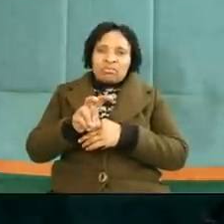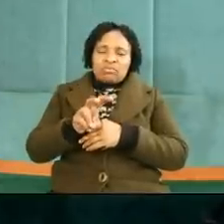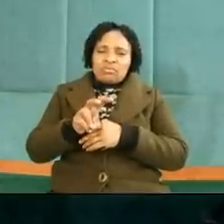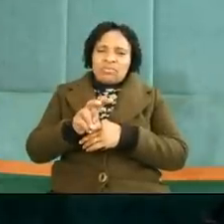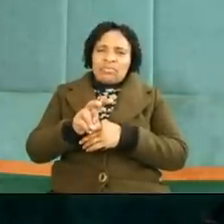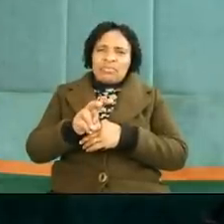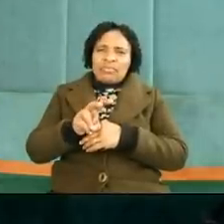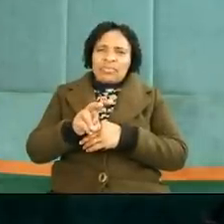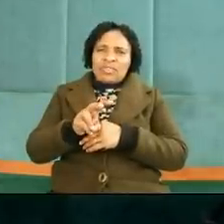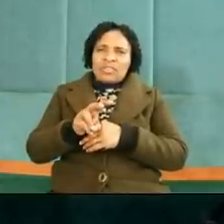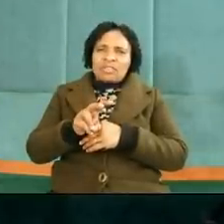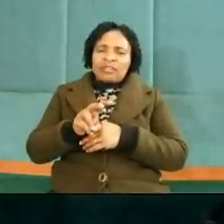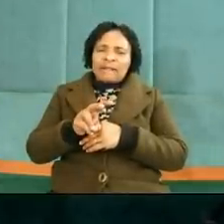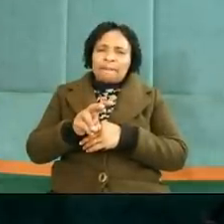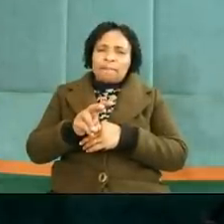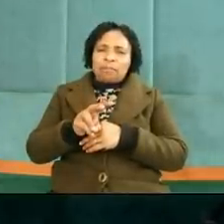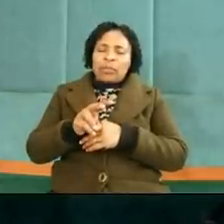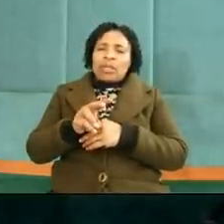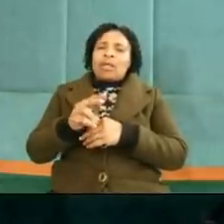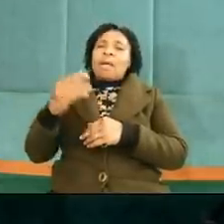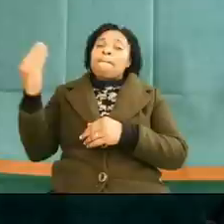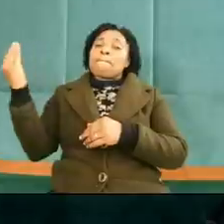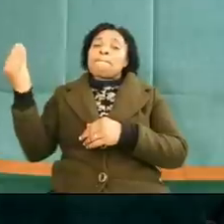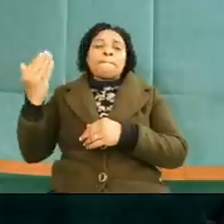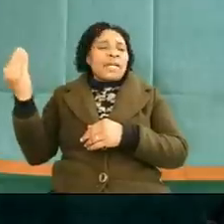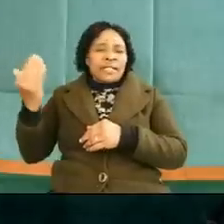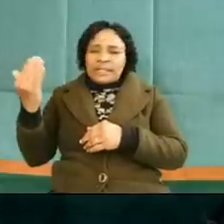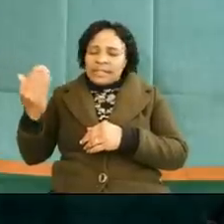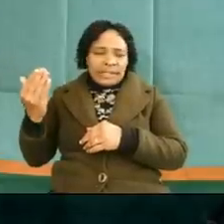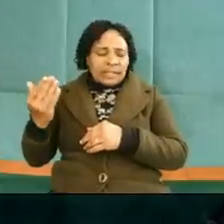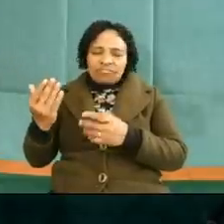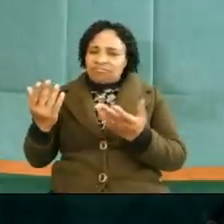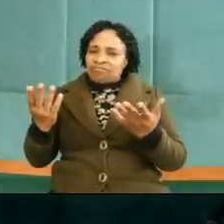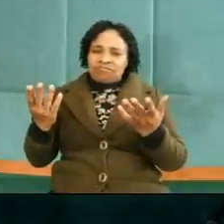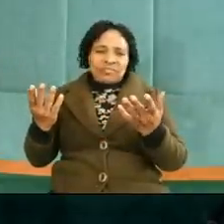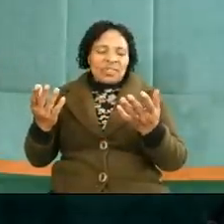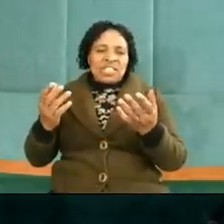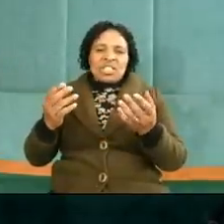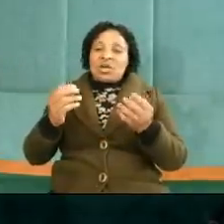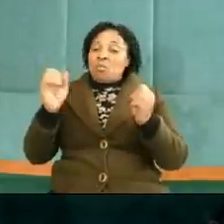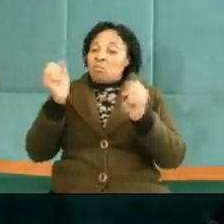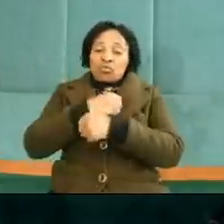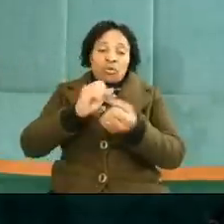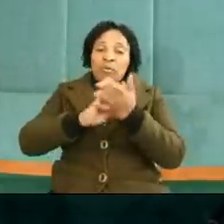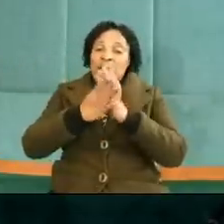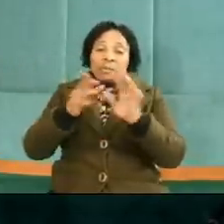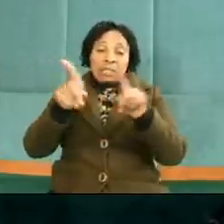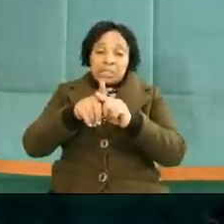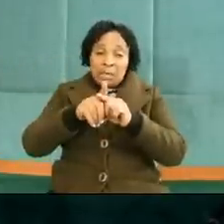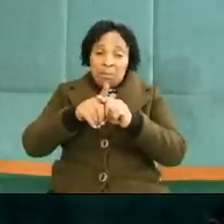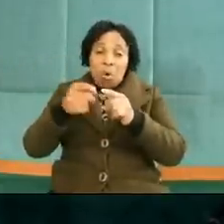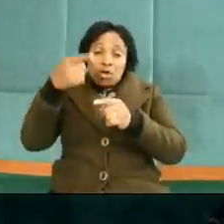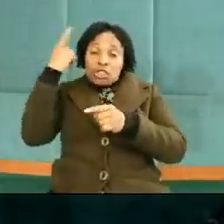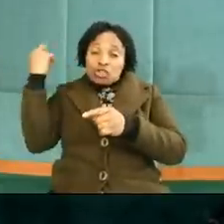The purpose for preaching is no longer what we had at the beginning. It has now changed.